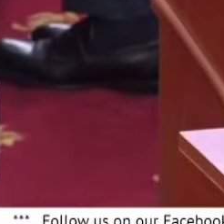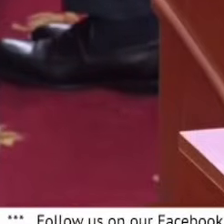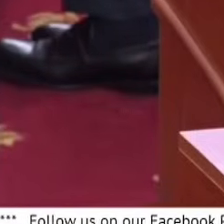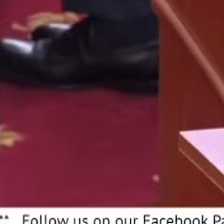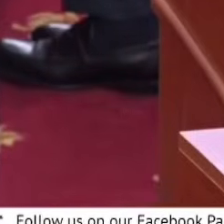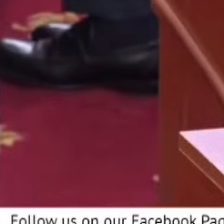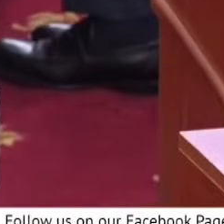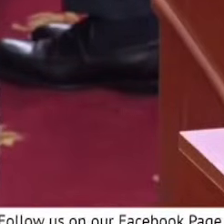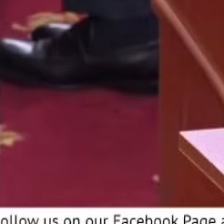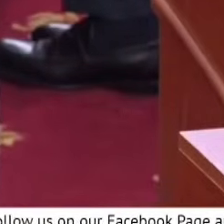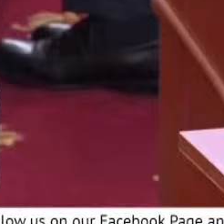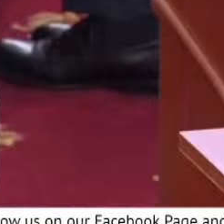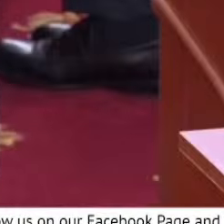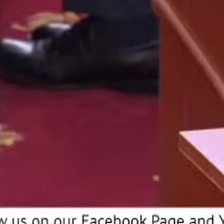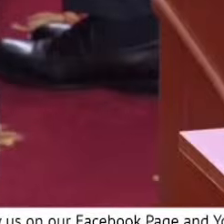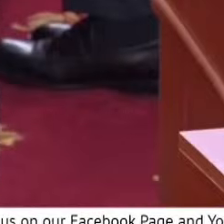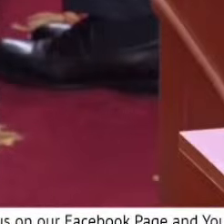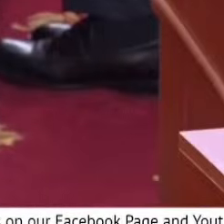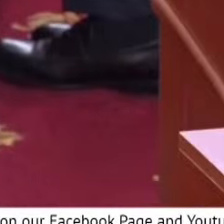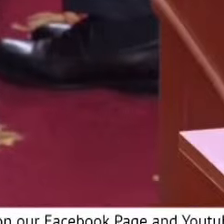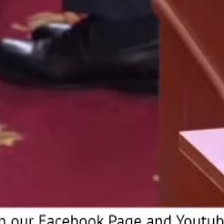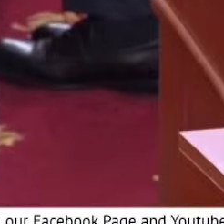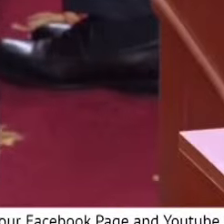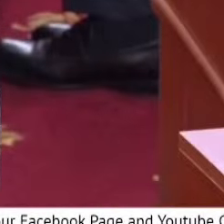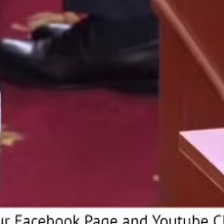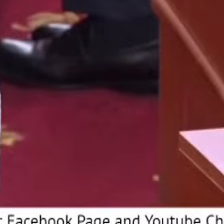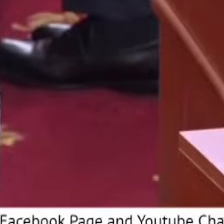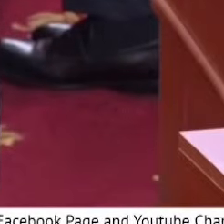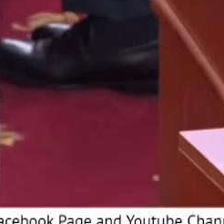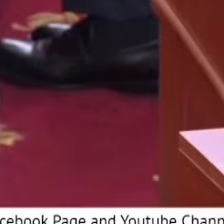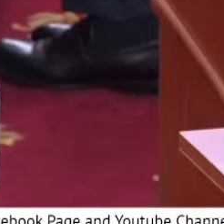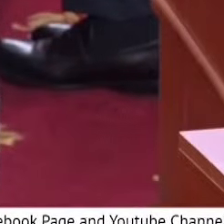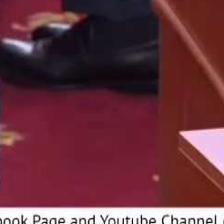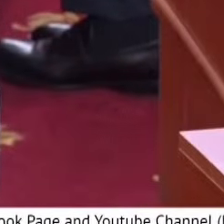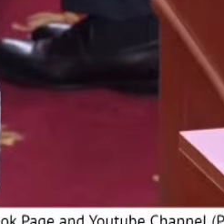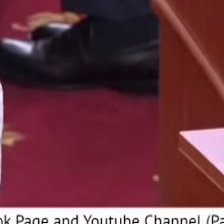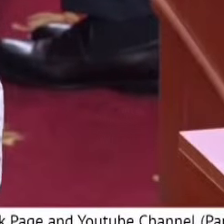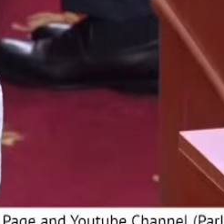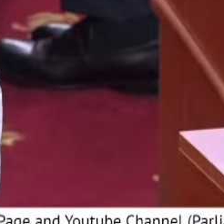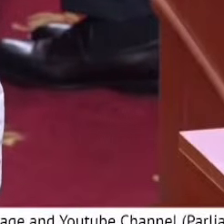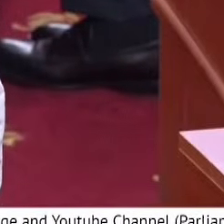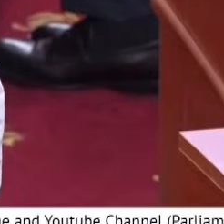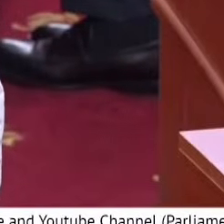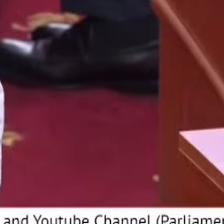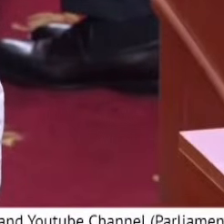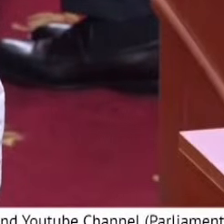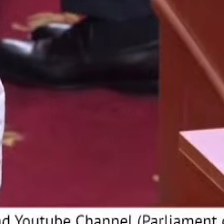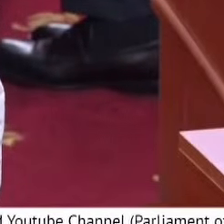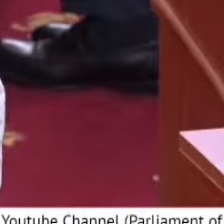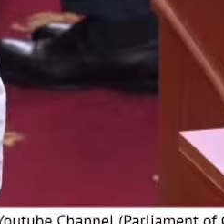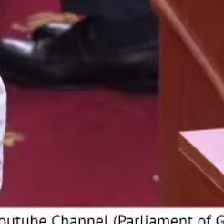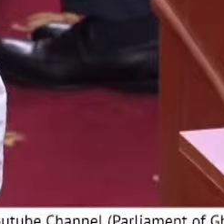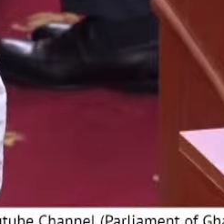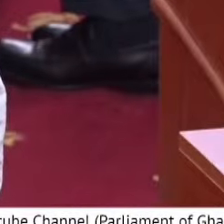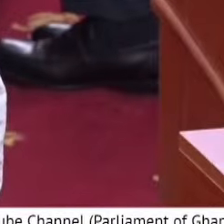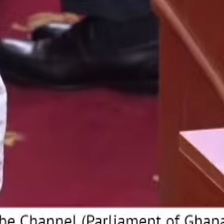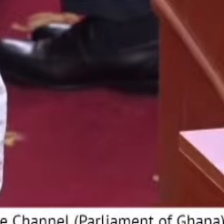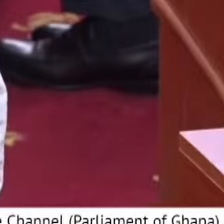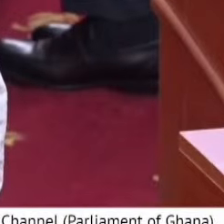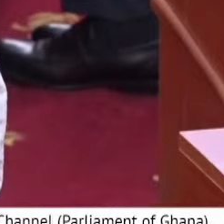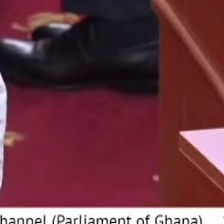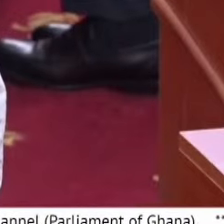British Petroleum. And in 2025, the draft underwent legal